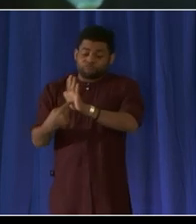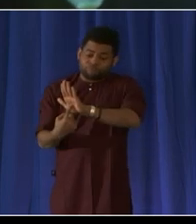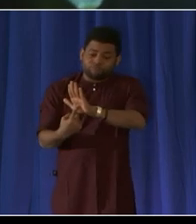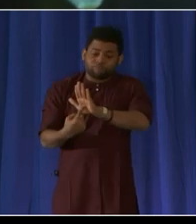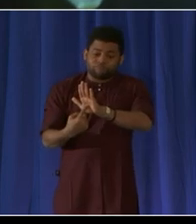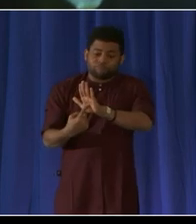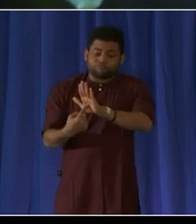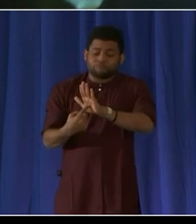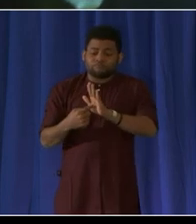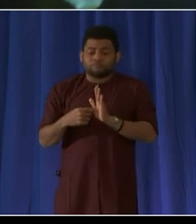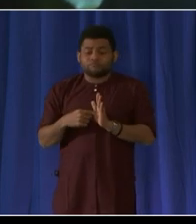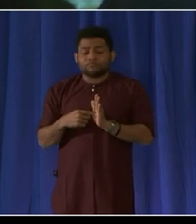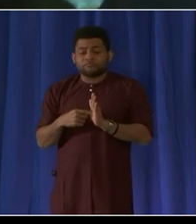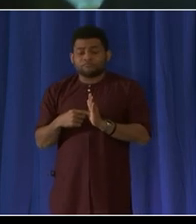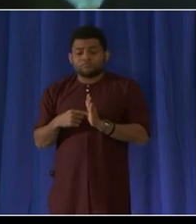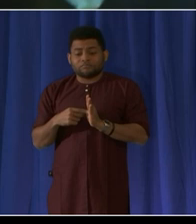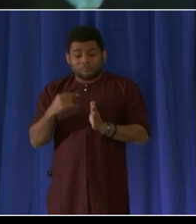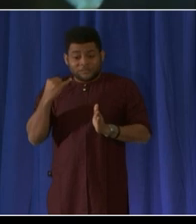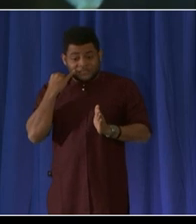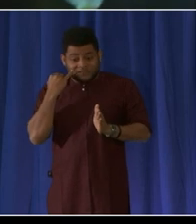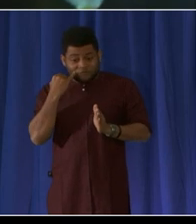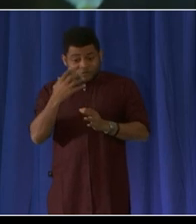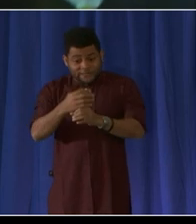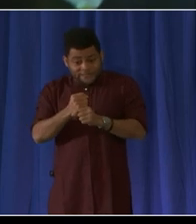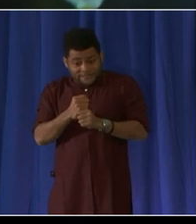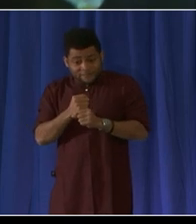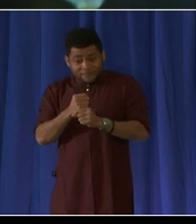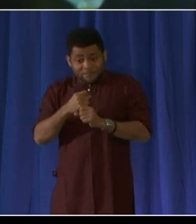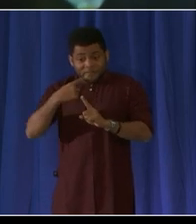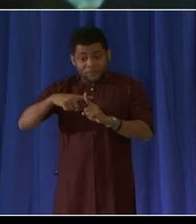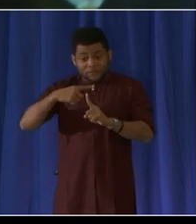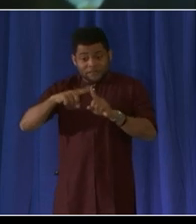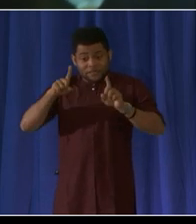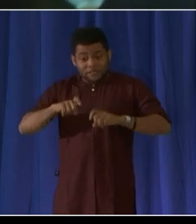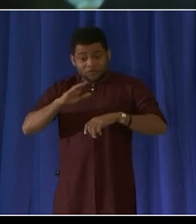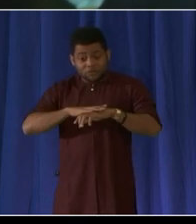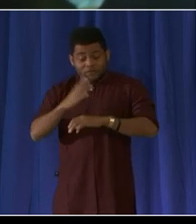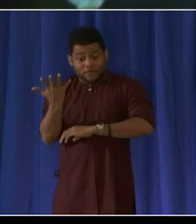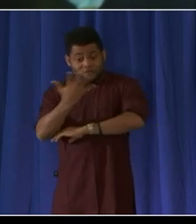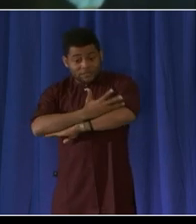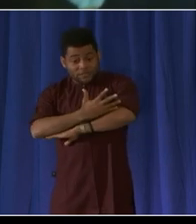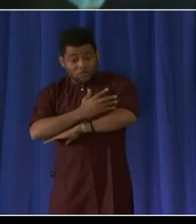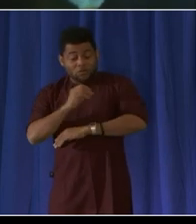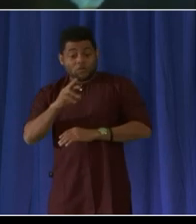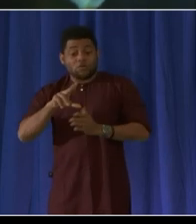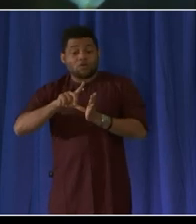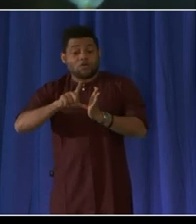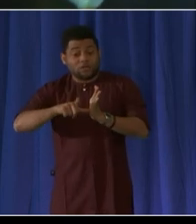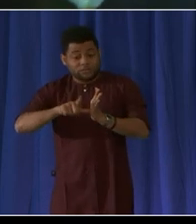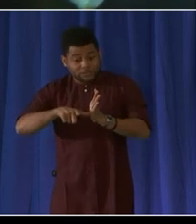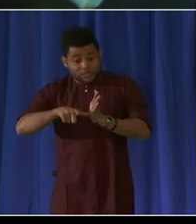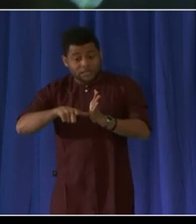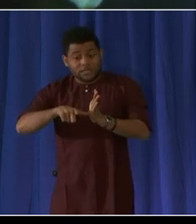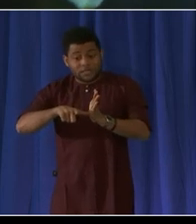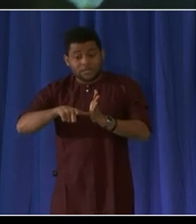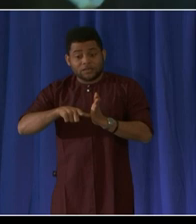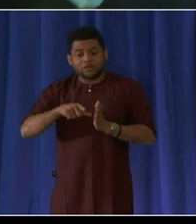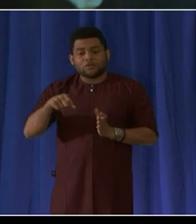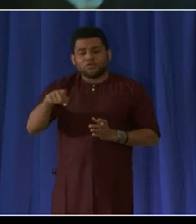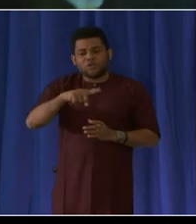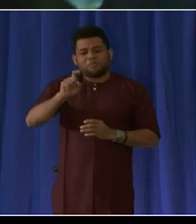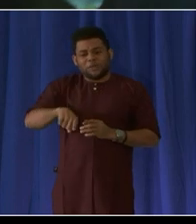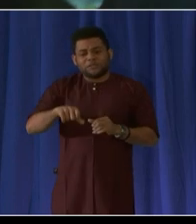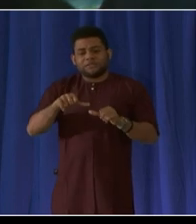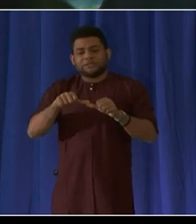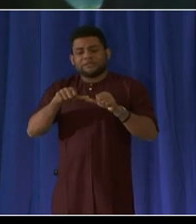in either of those circumstances, you actually receive a positive test on day 5 or later,